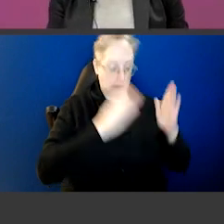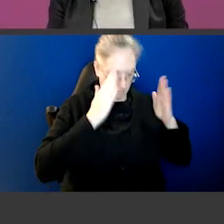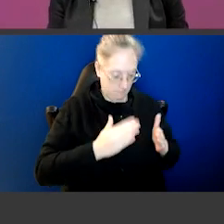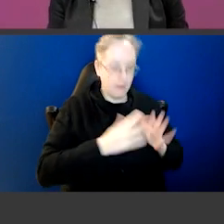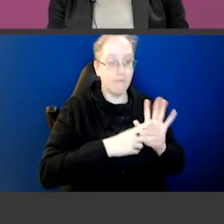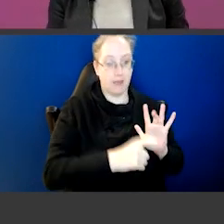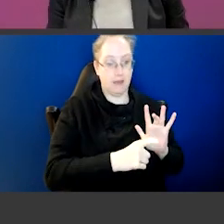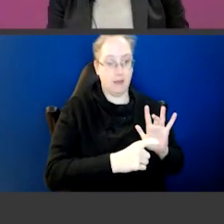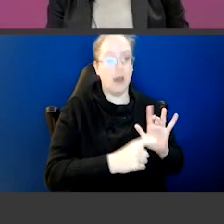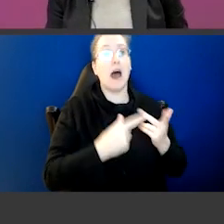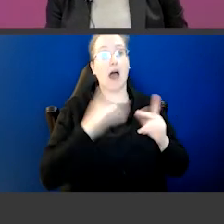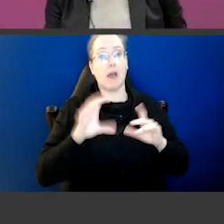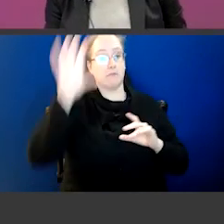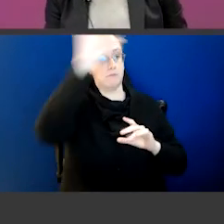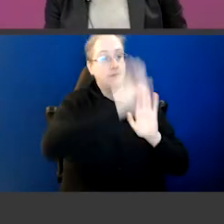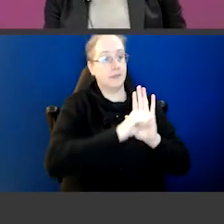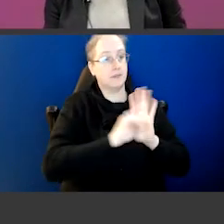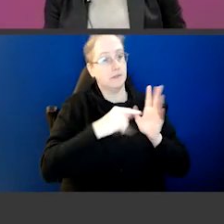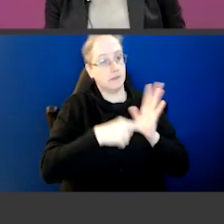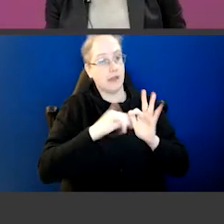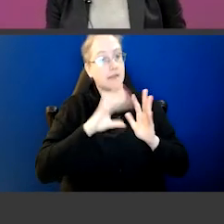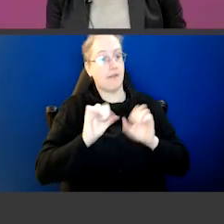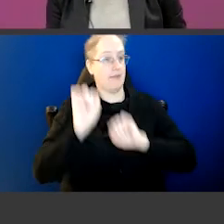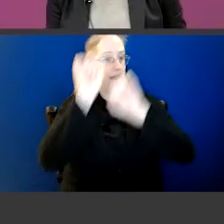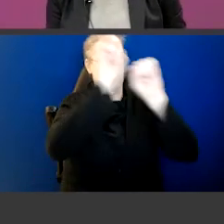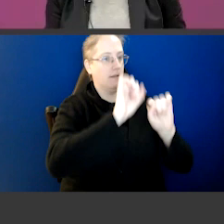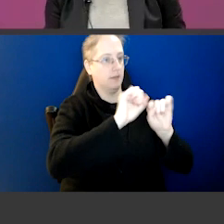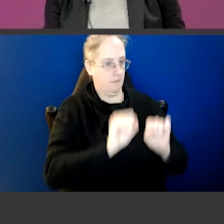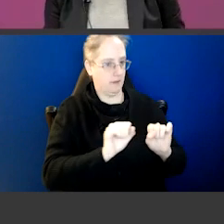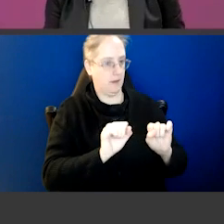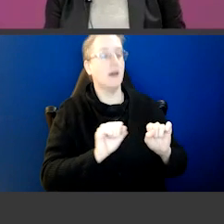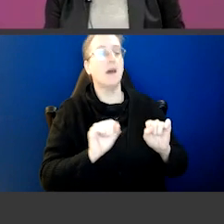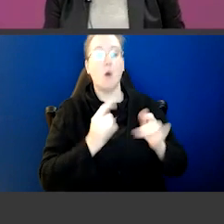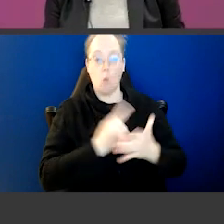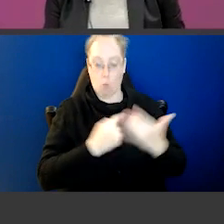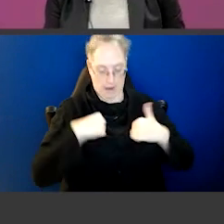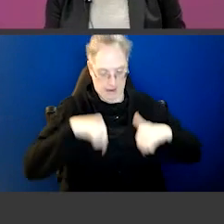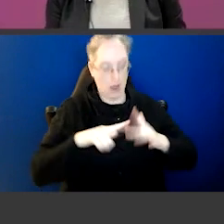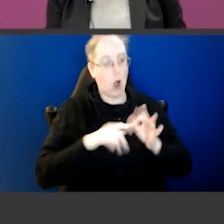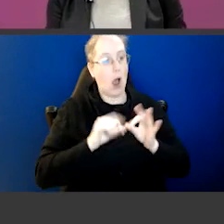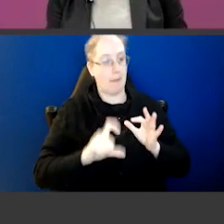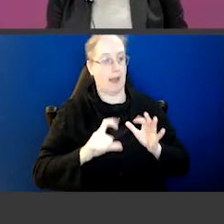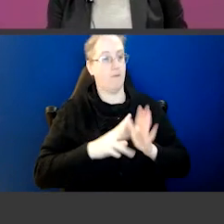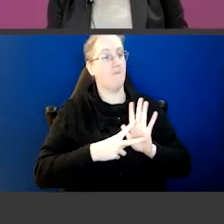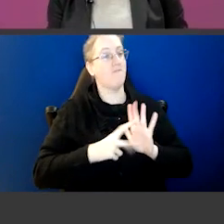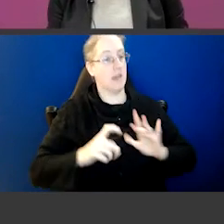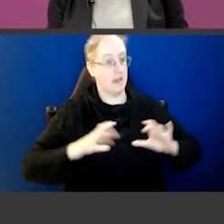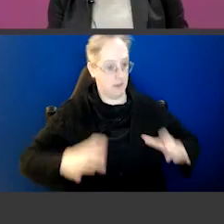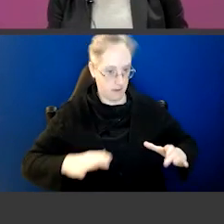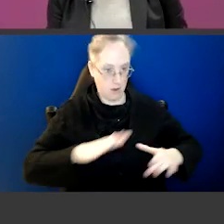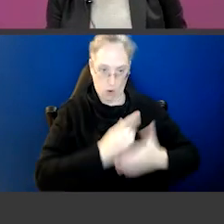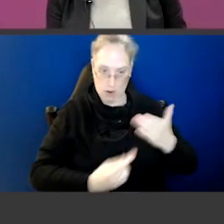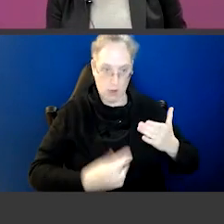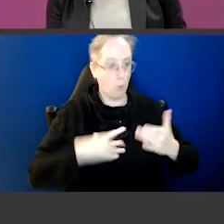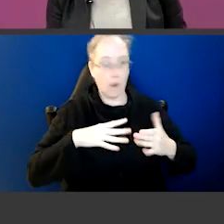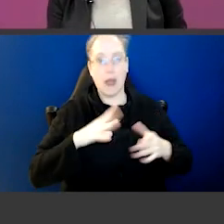similar schemes, but it is IBAC, as well as other integrity agencies in Victoria, we cannot investigate complaints about matters that involve other